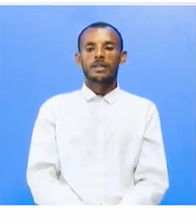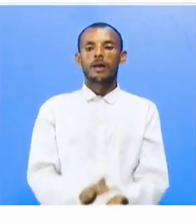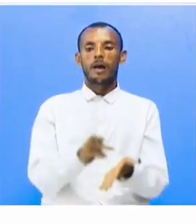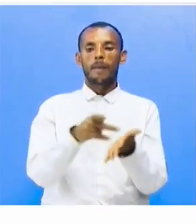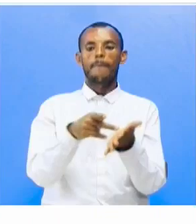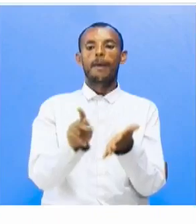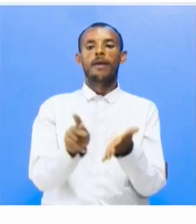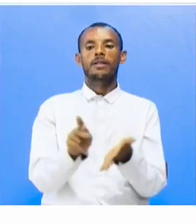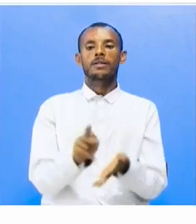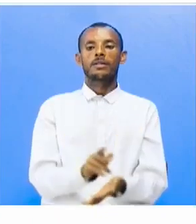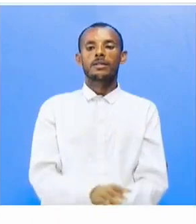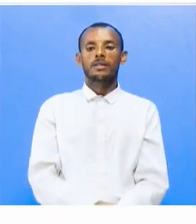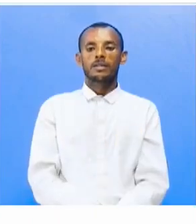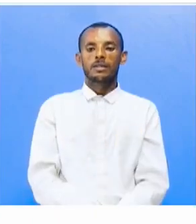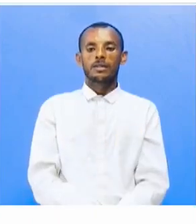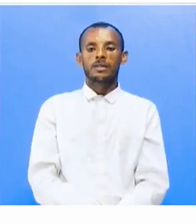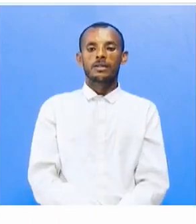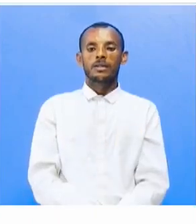pays